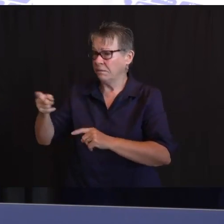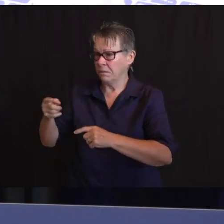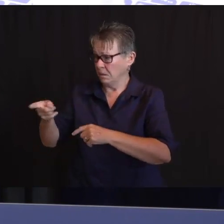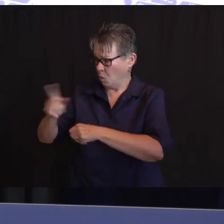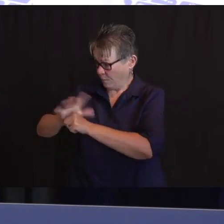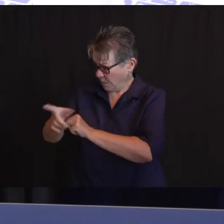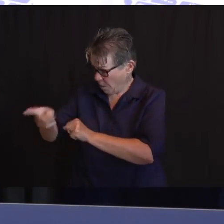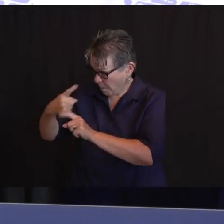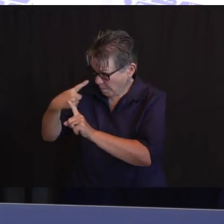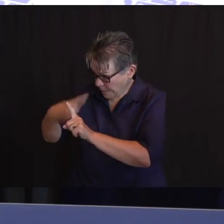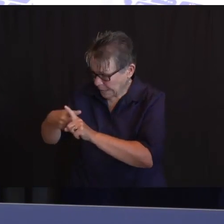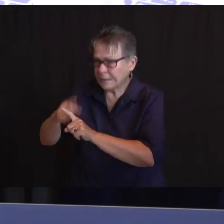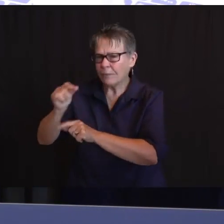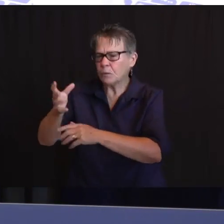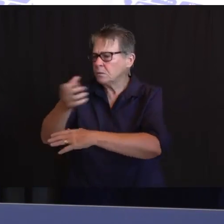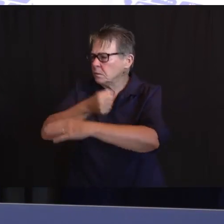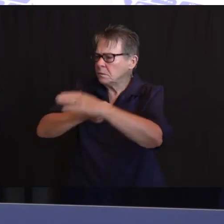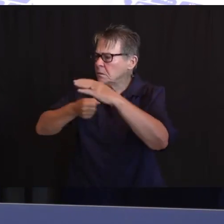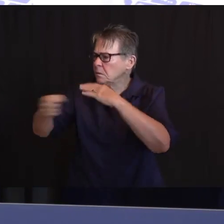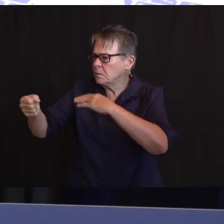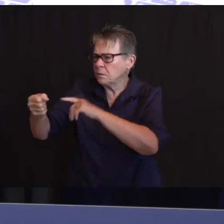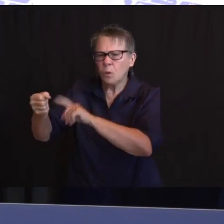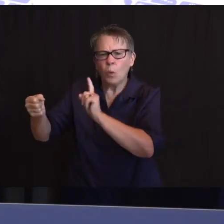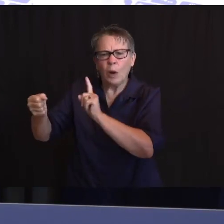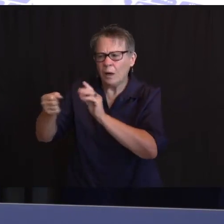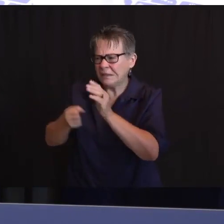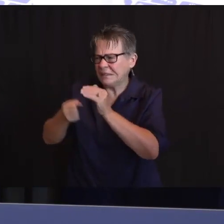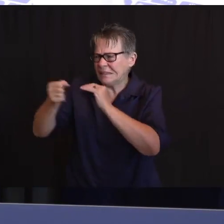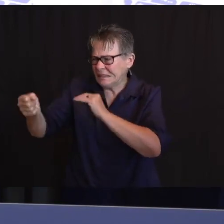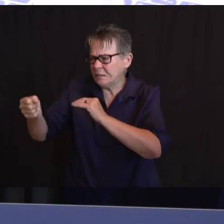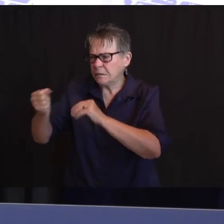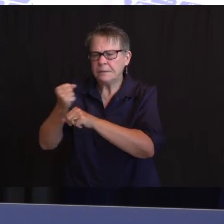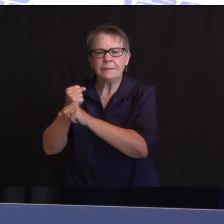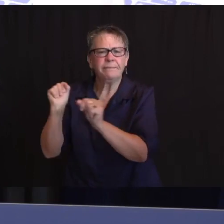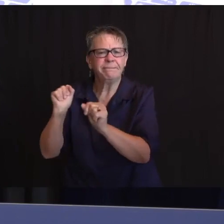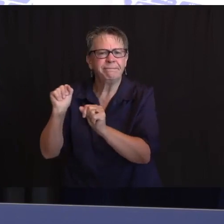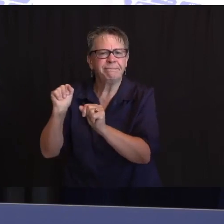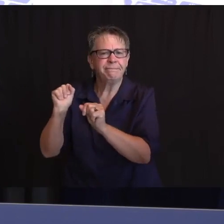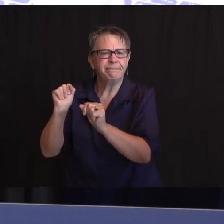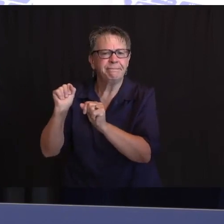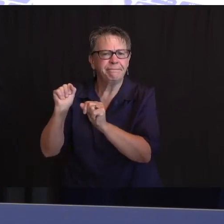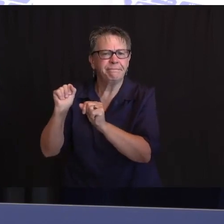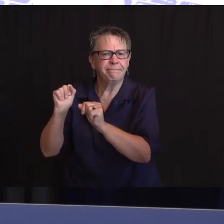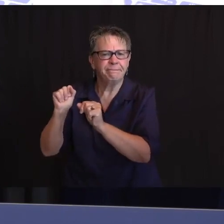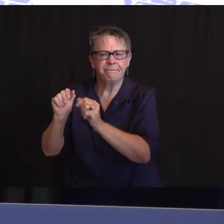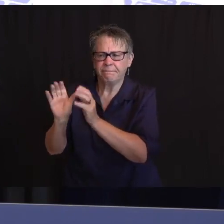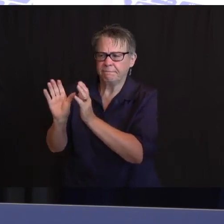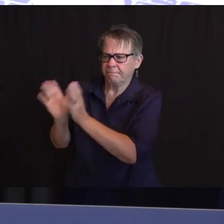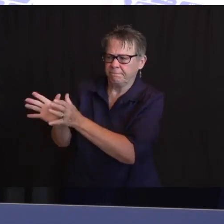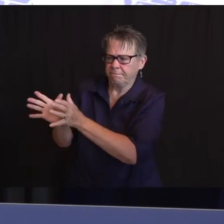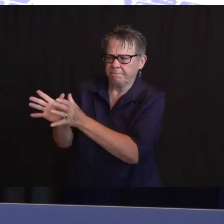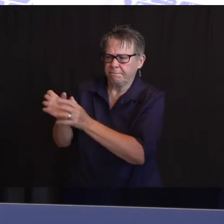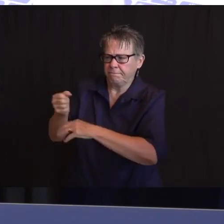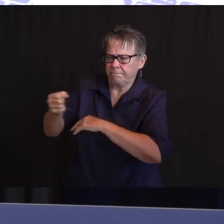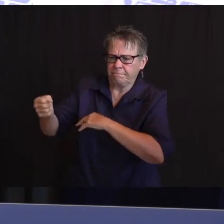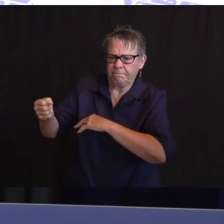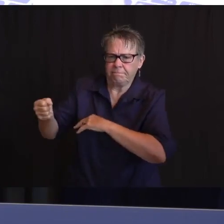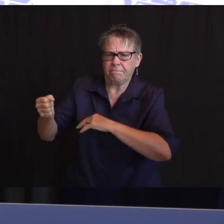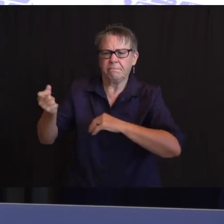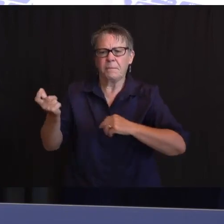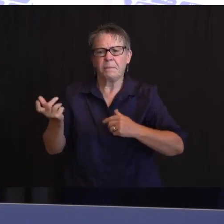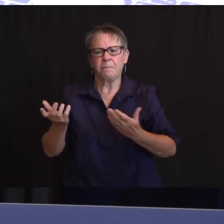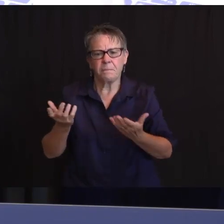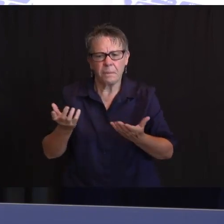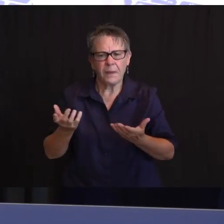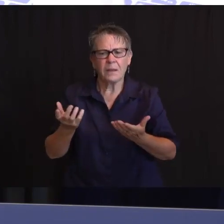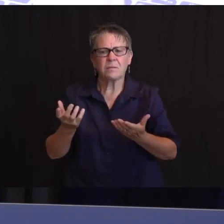Jersey 2.6 million tests, averaging almost 25,000 tests daily. We have focused on